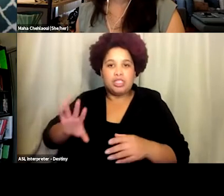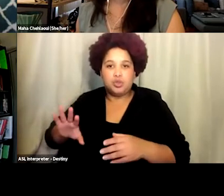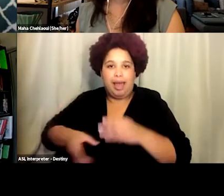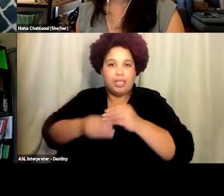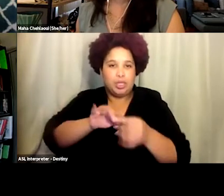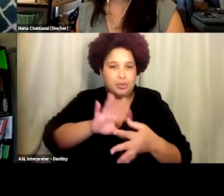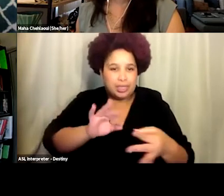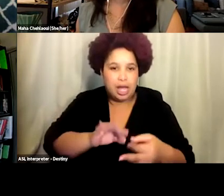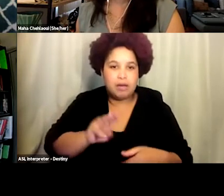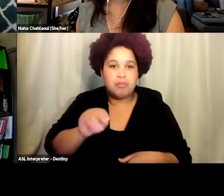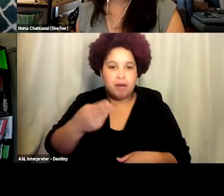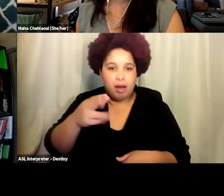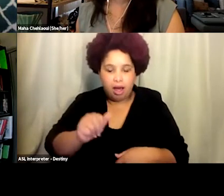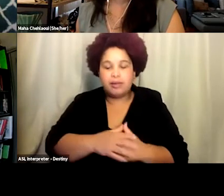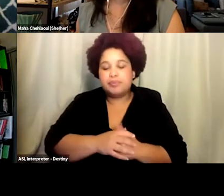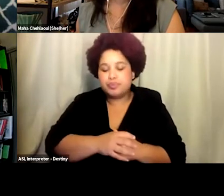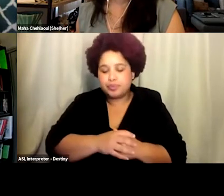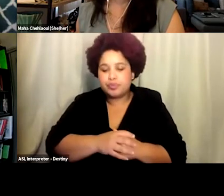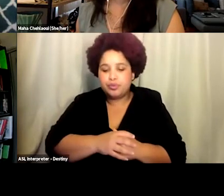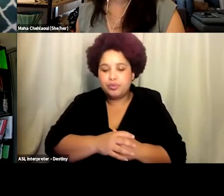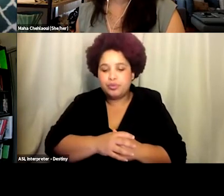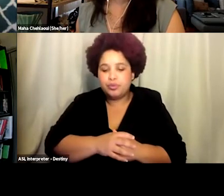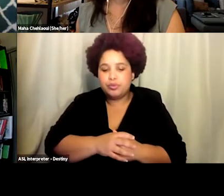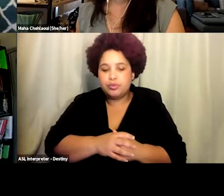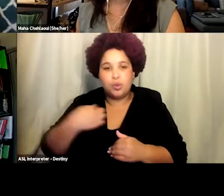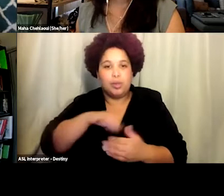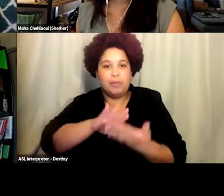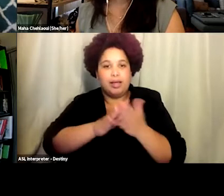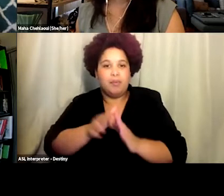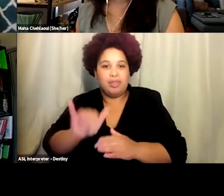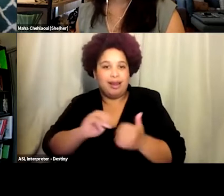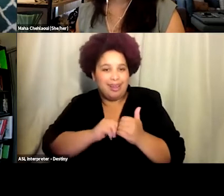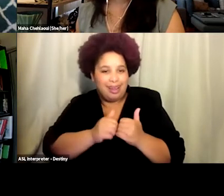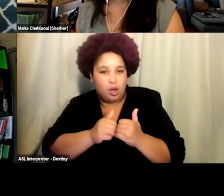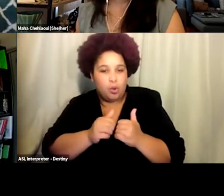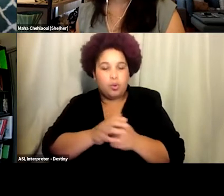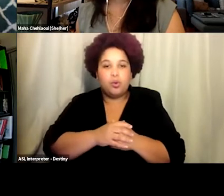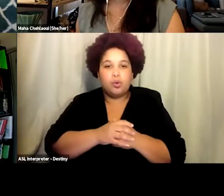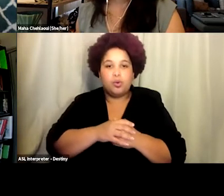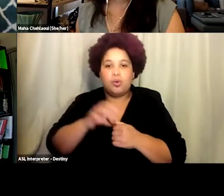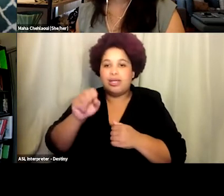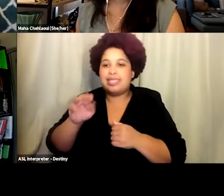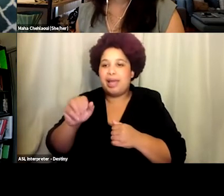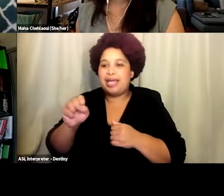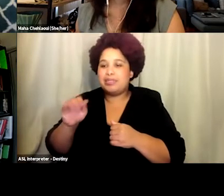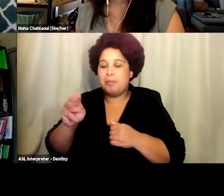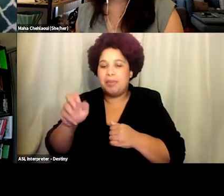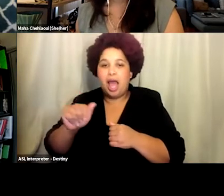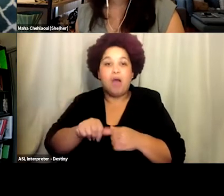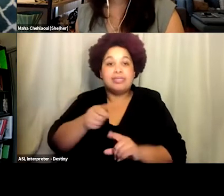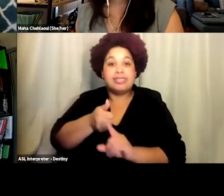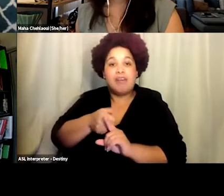said, Maha, is a really great example of how we become that is Sam Ismail is an